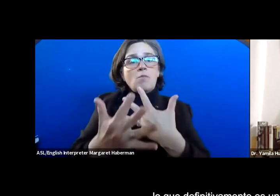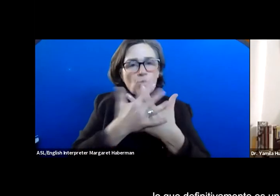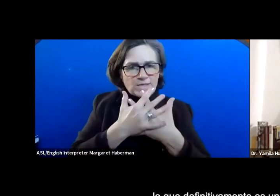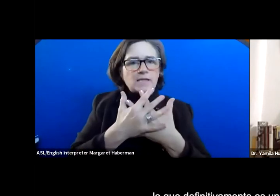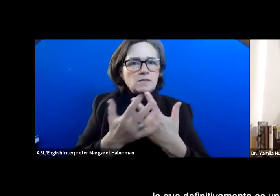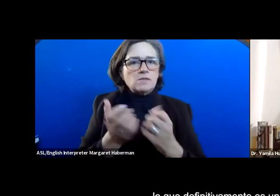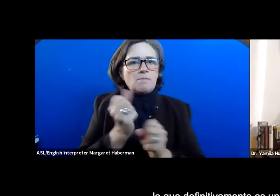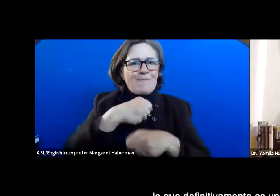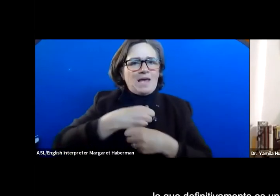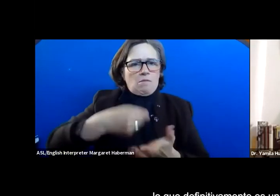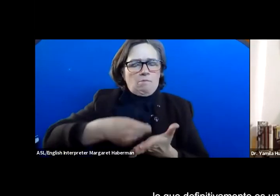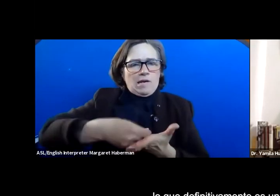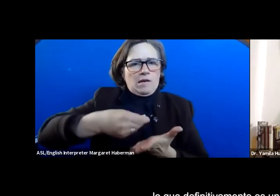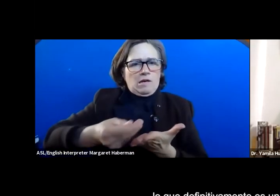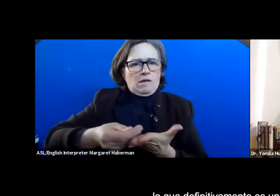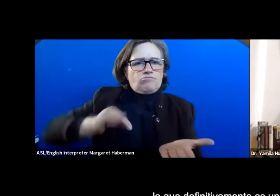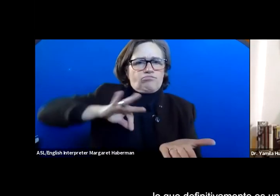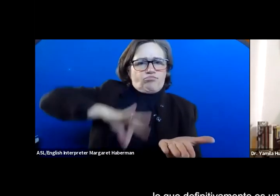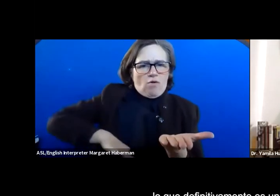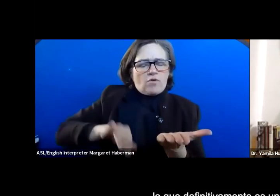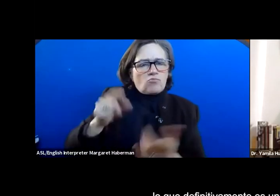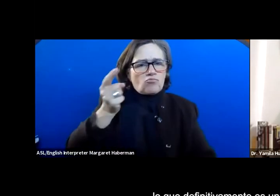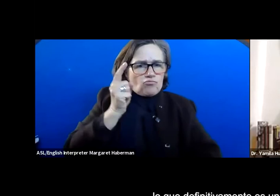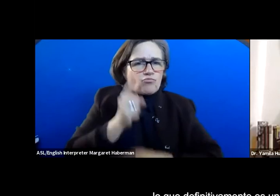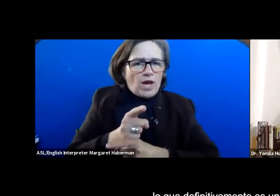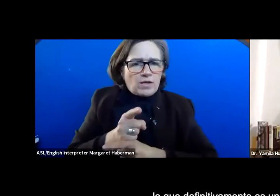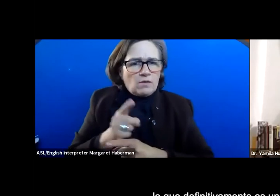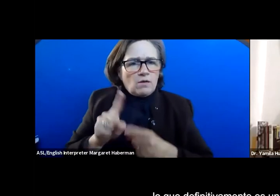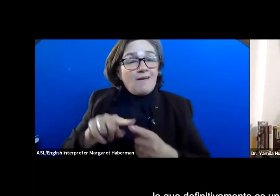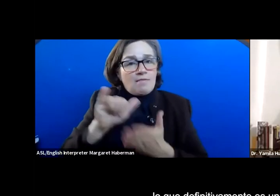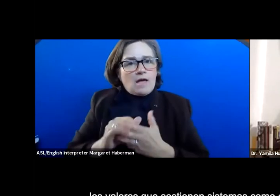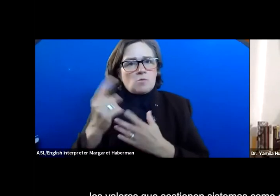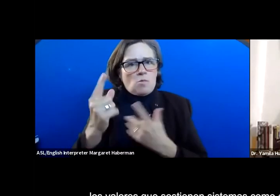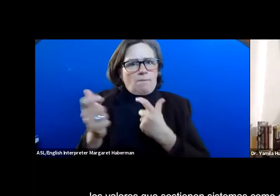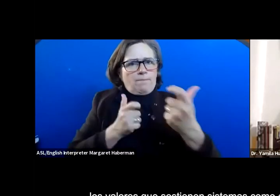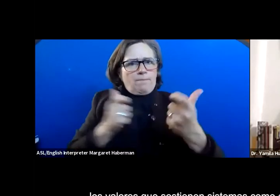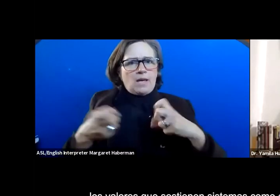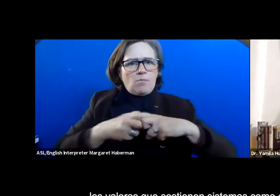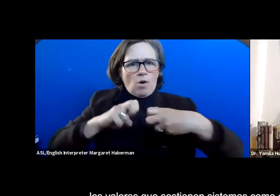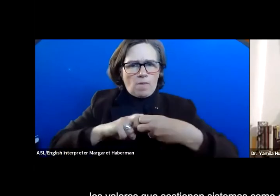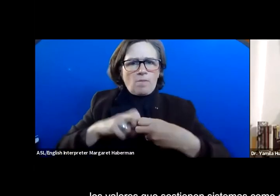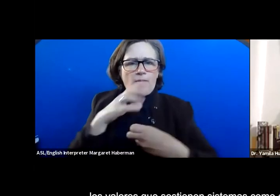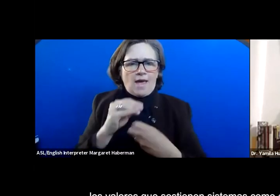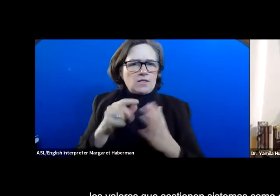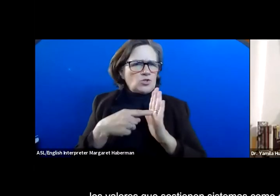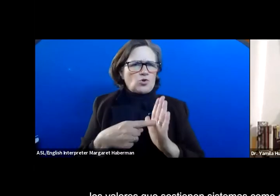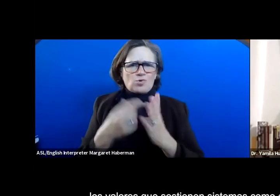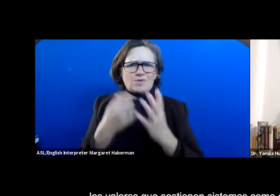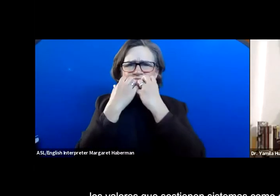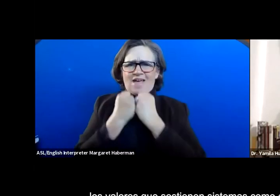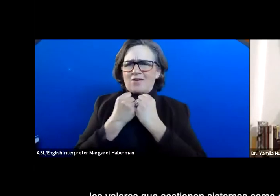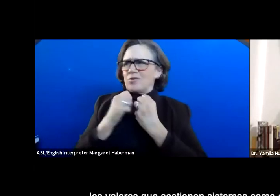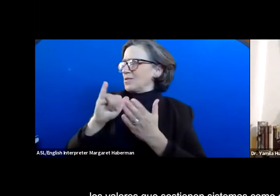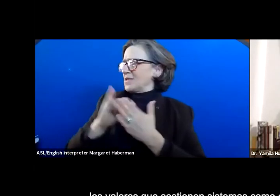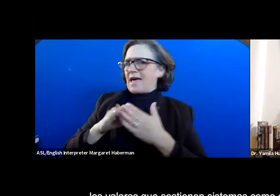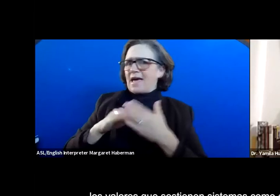is definitely just one more indication of the values that sustain systems like the